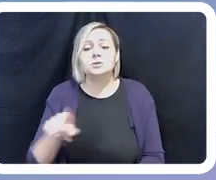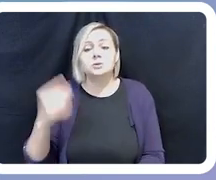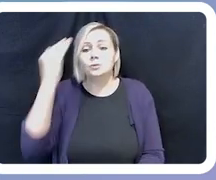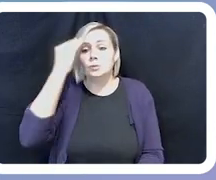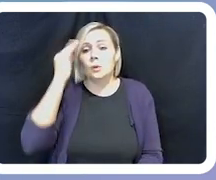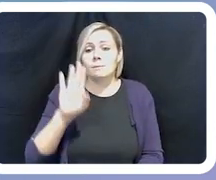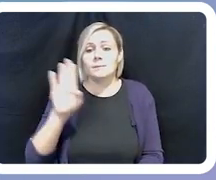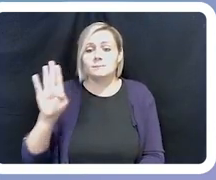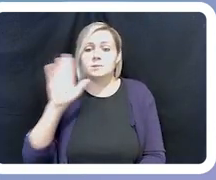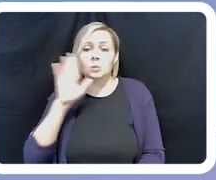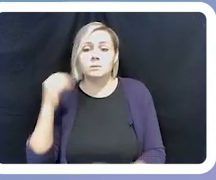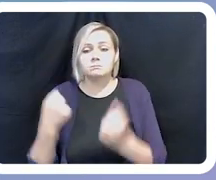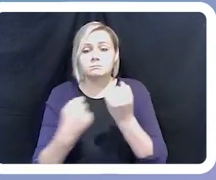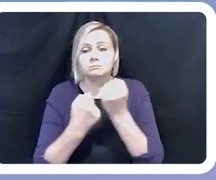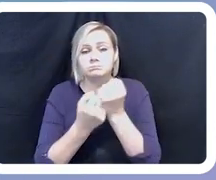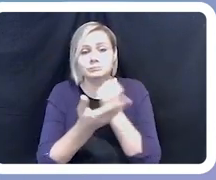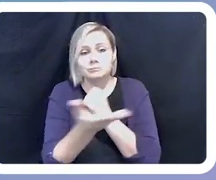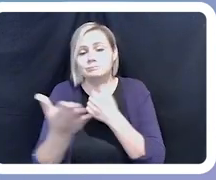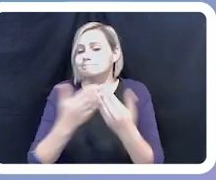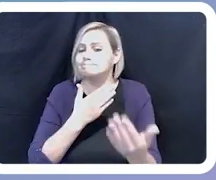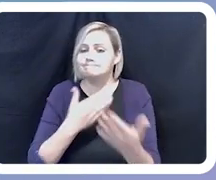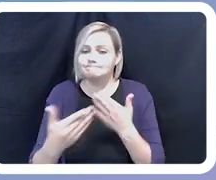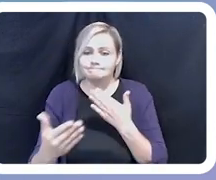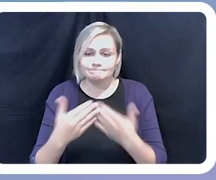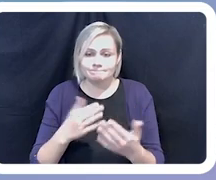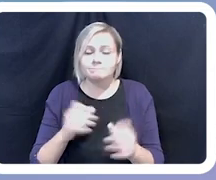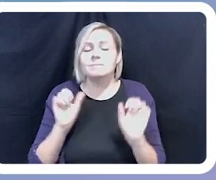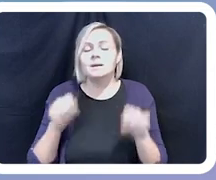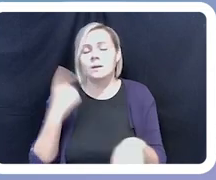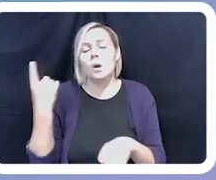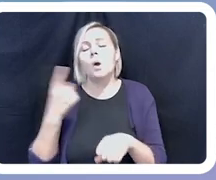Buddies will have your back through it all. You can